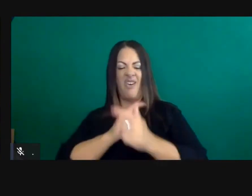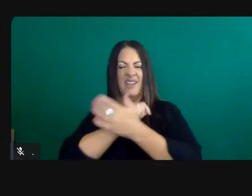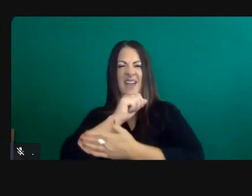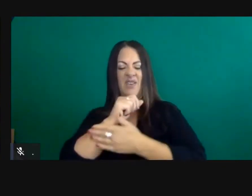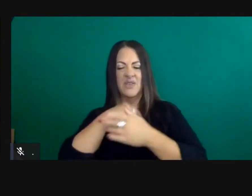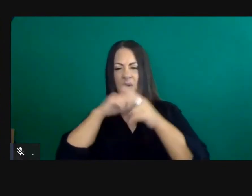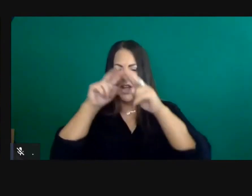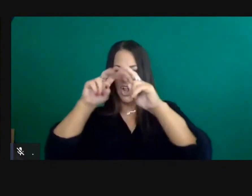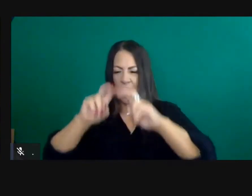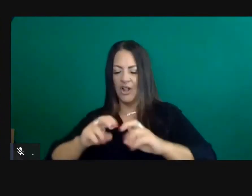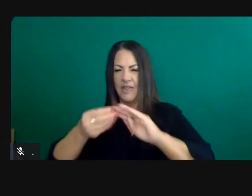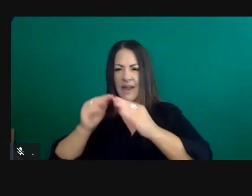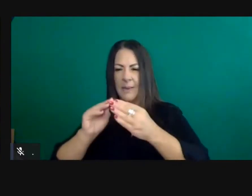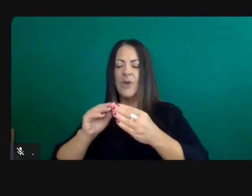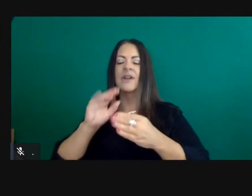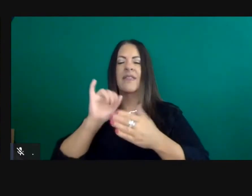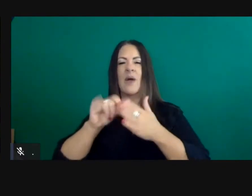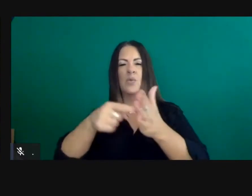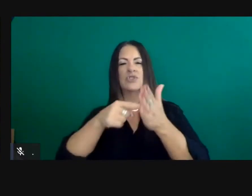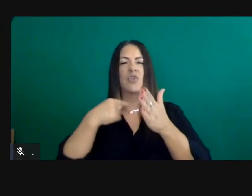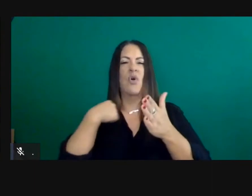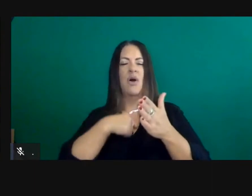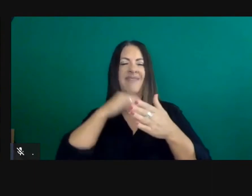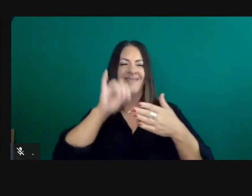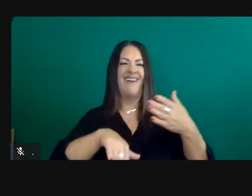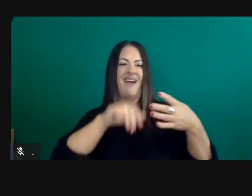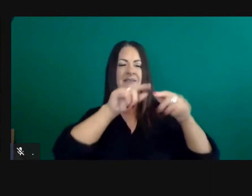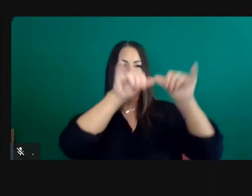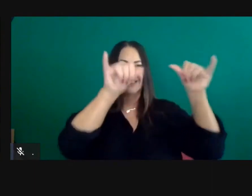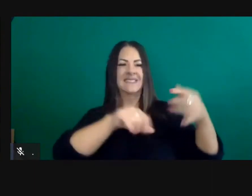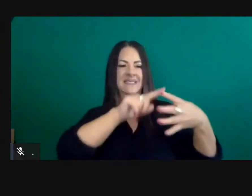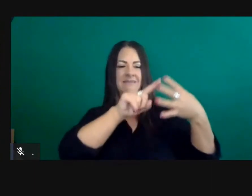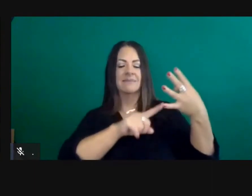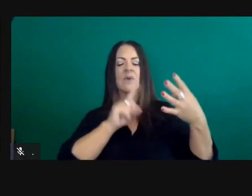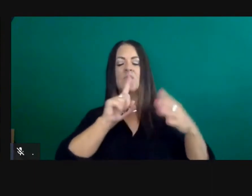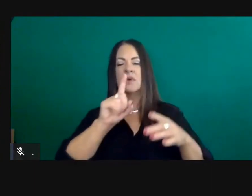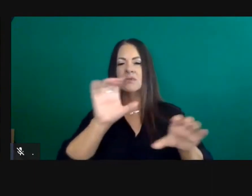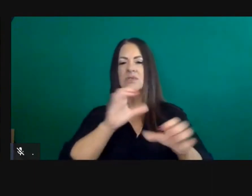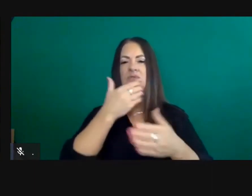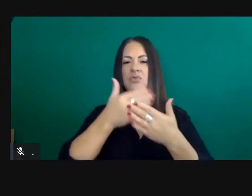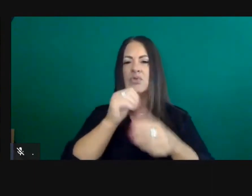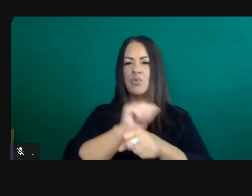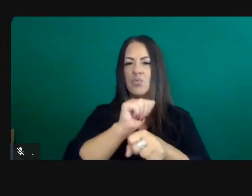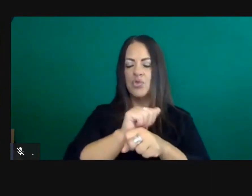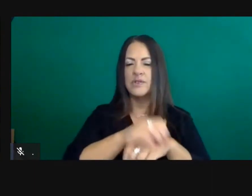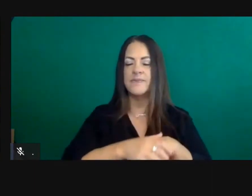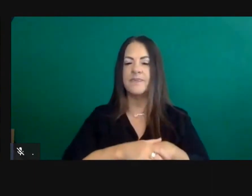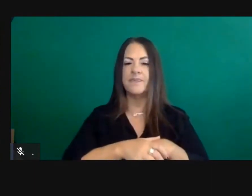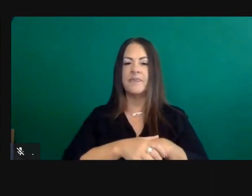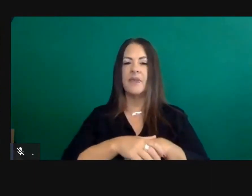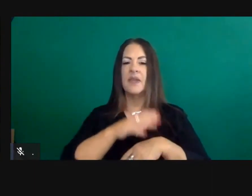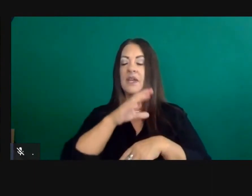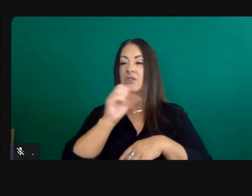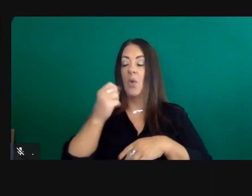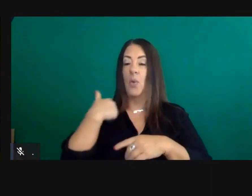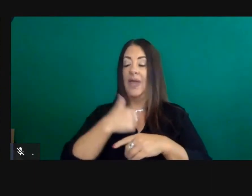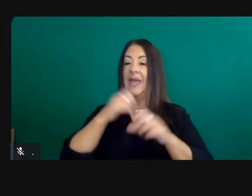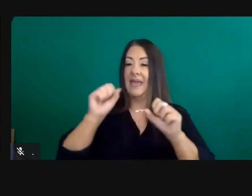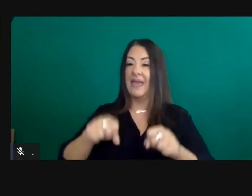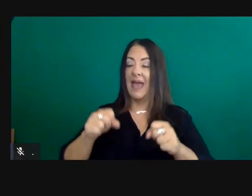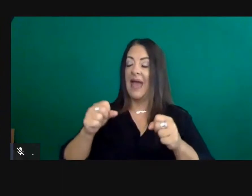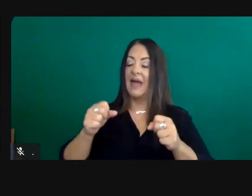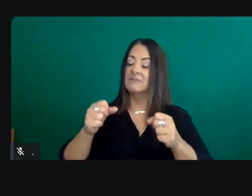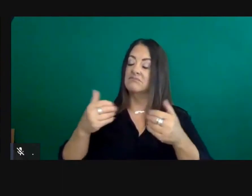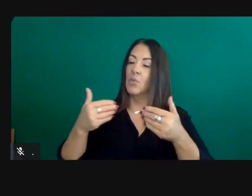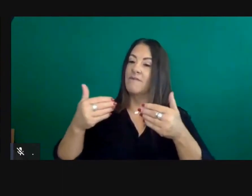our entire public, as well as something that is bearing out in the data and what we've seen in terms of forward movement across